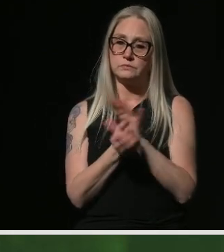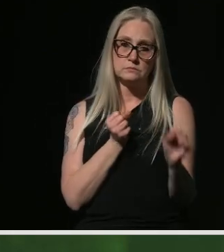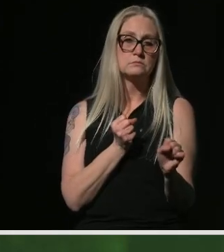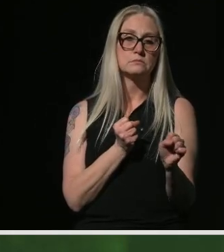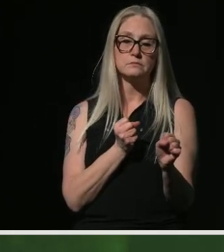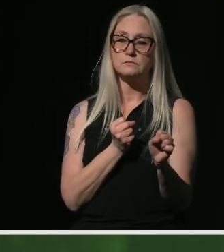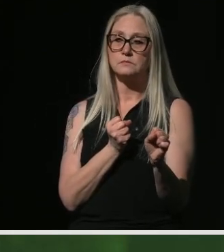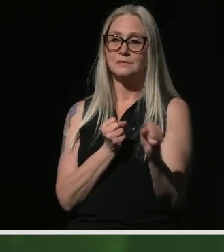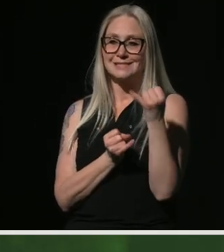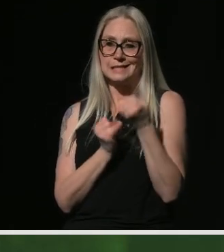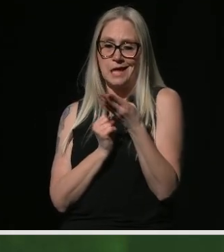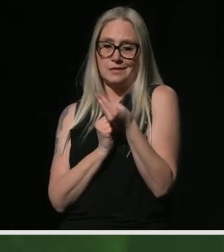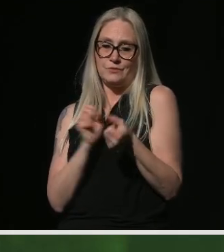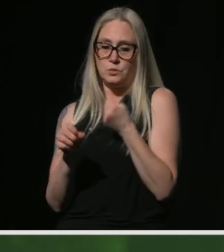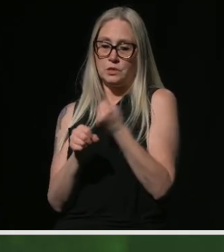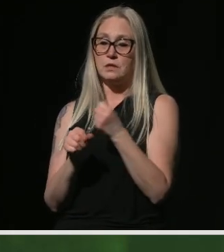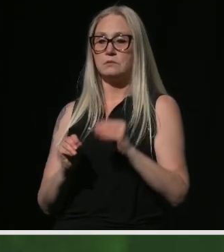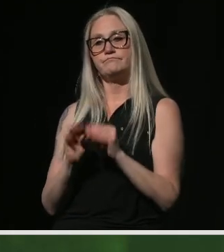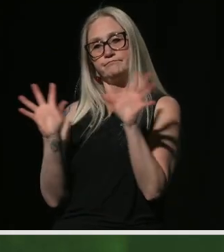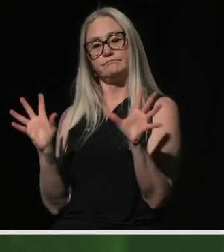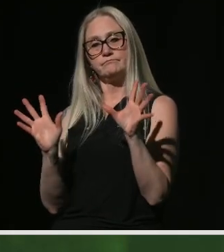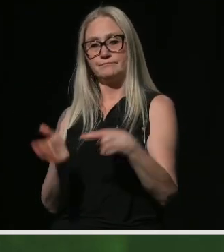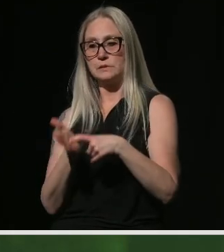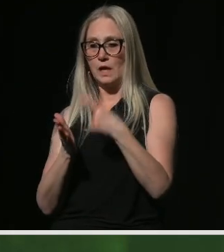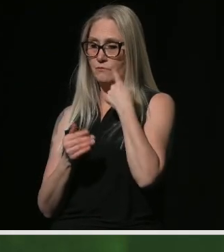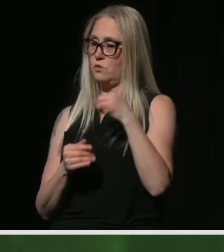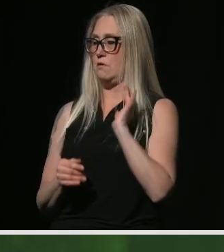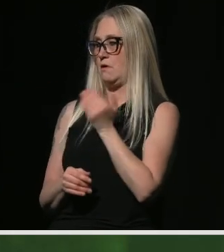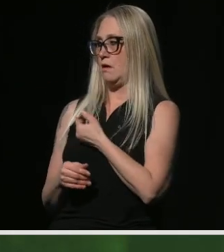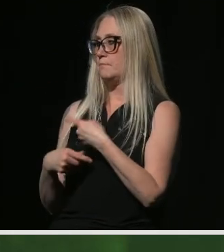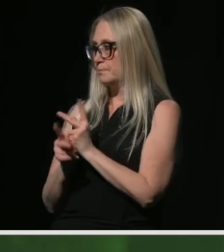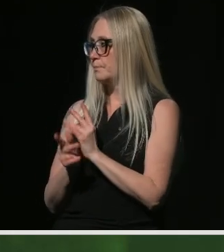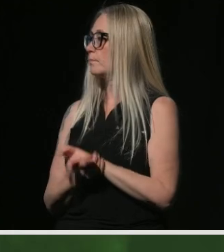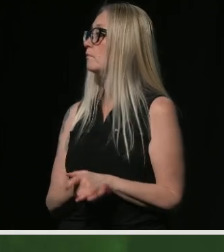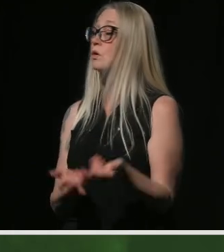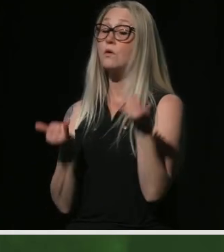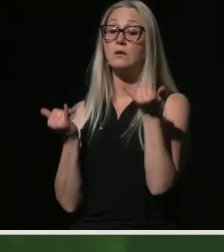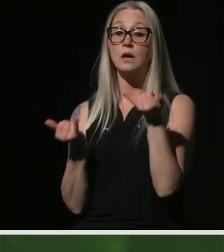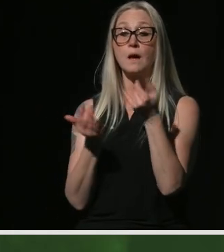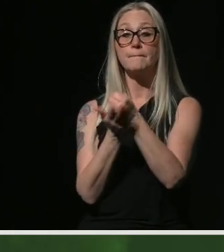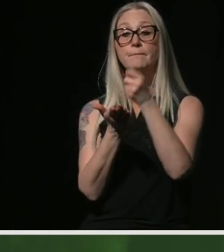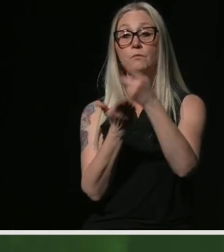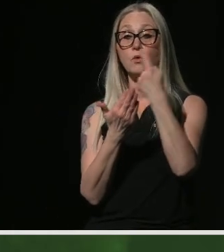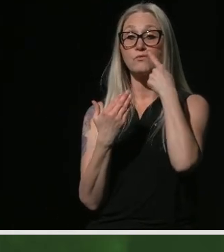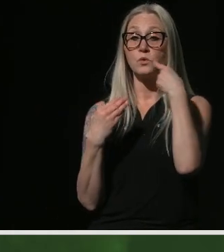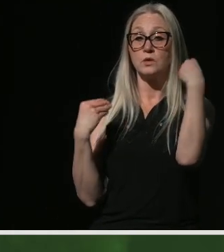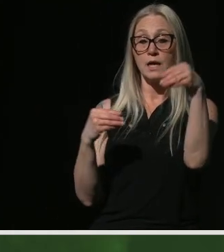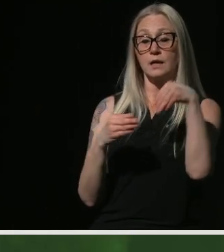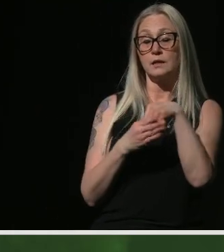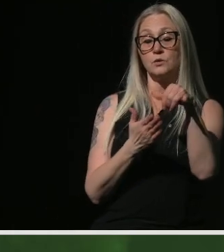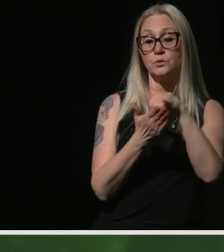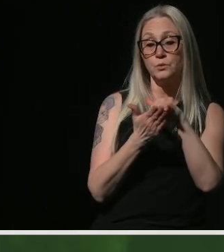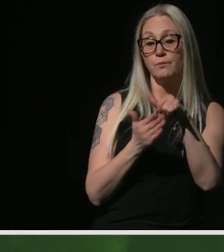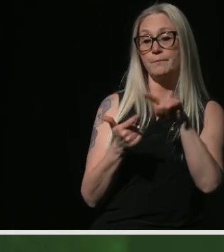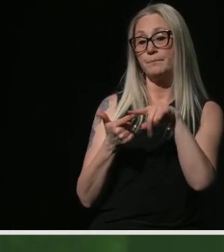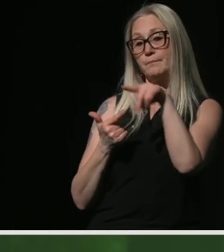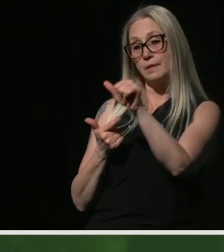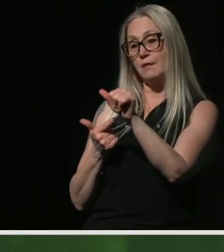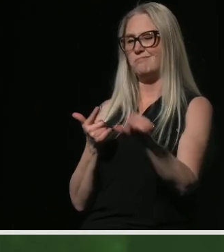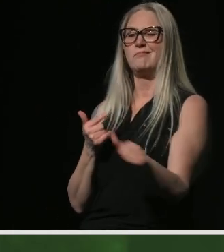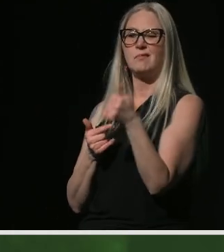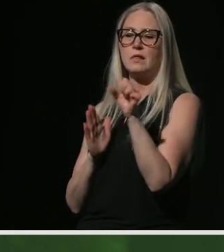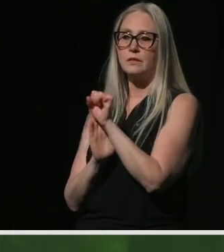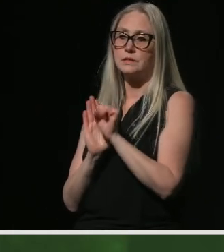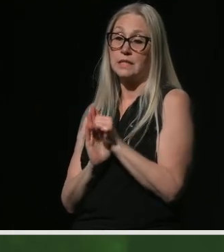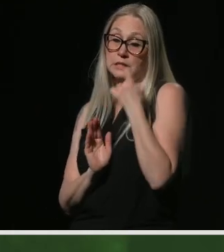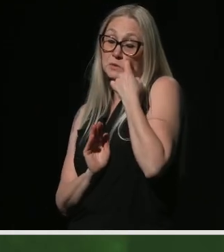and there's clear demand for our type of product. We are currently approved for sale in New York State, Pennsylvania, and several other states. We've